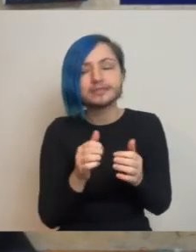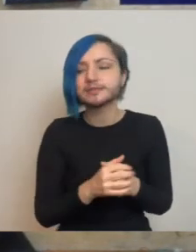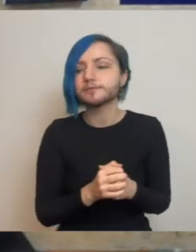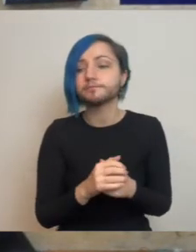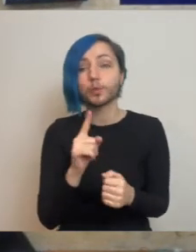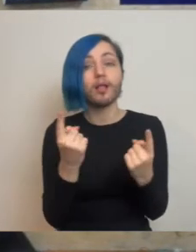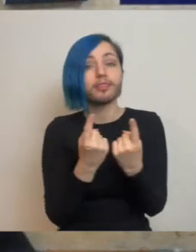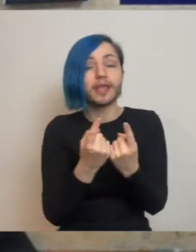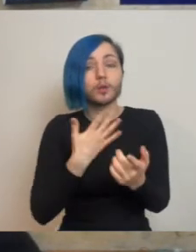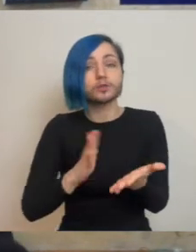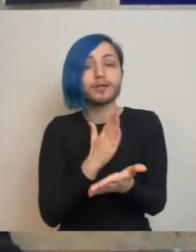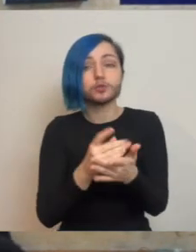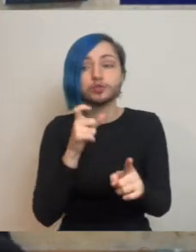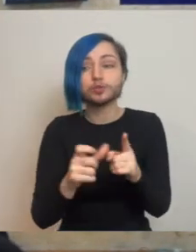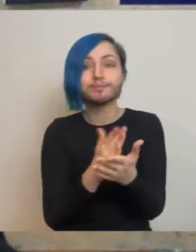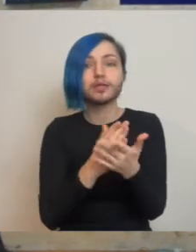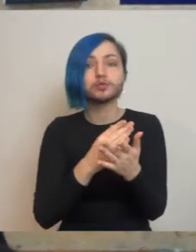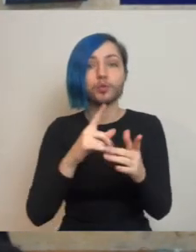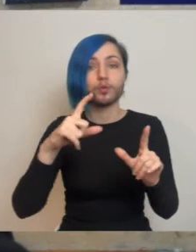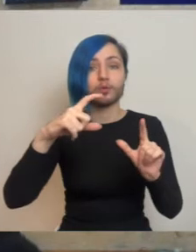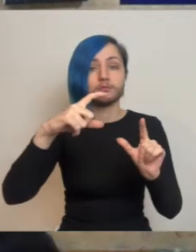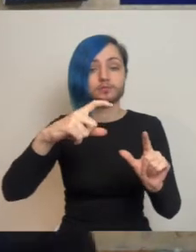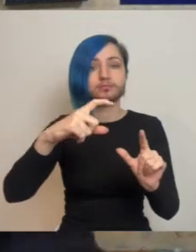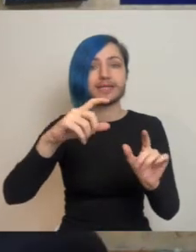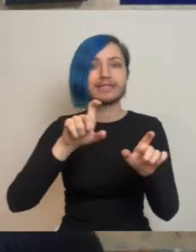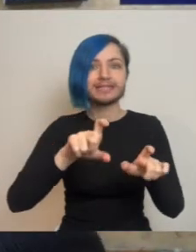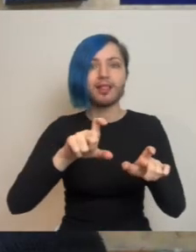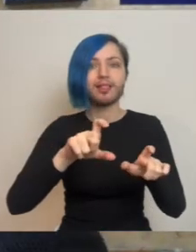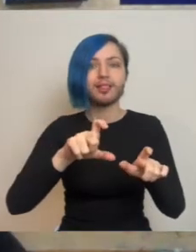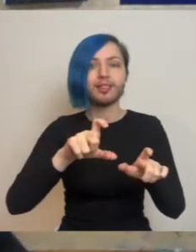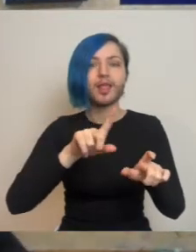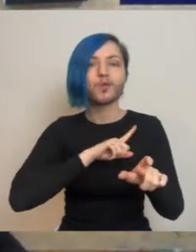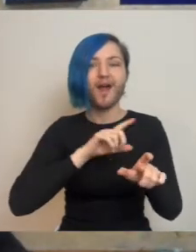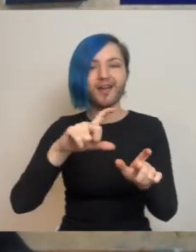is make sure you're not moving this image because you'll lose your place.